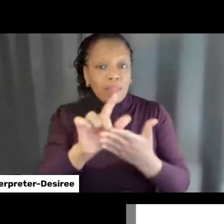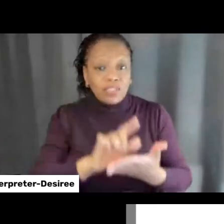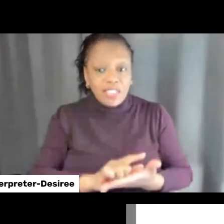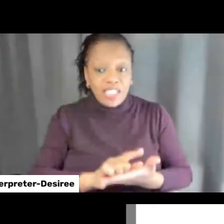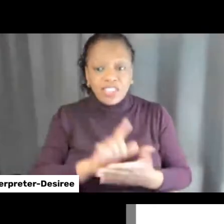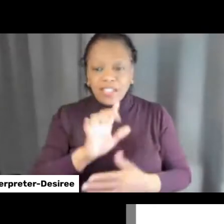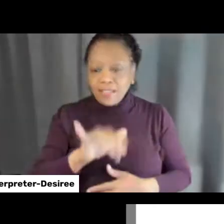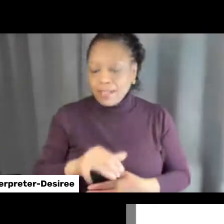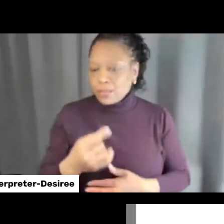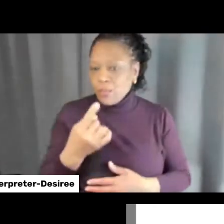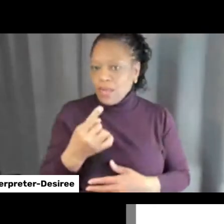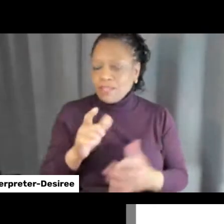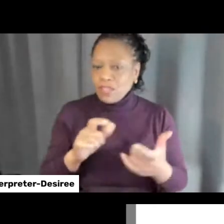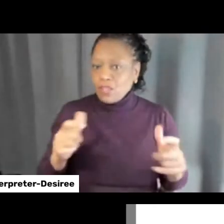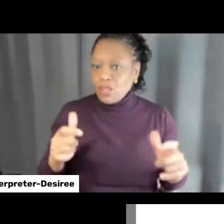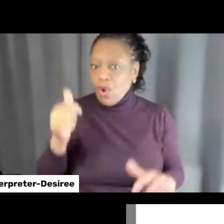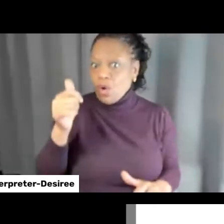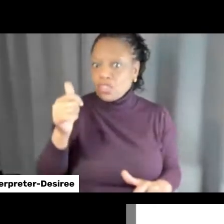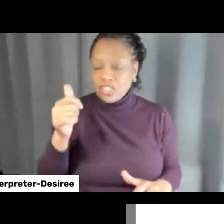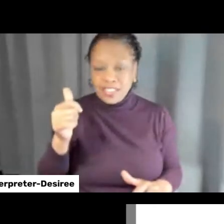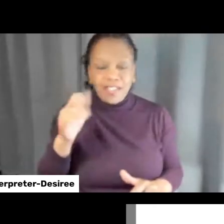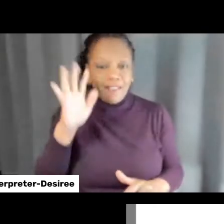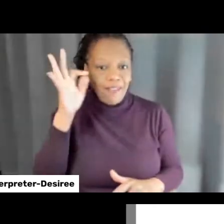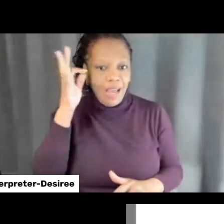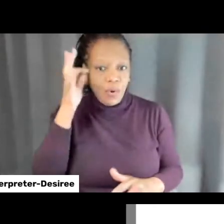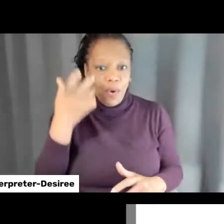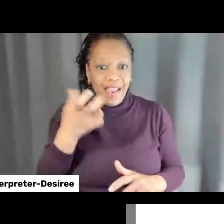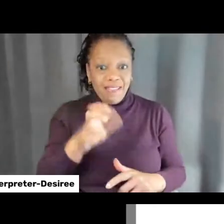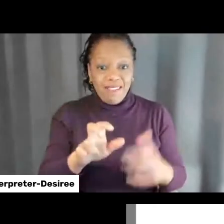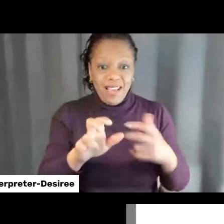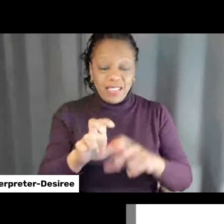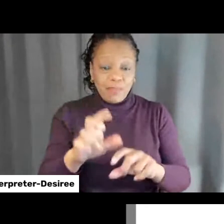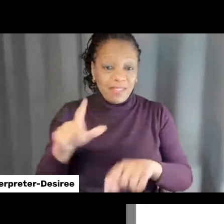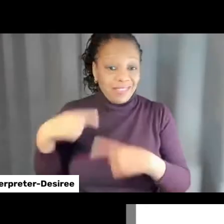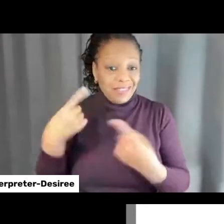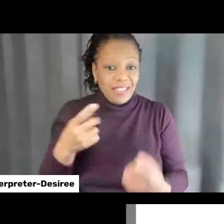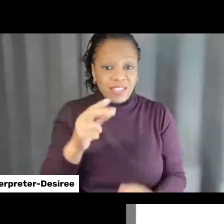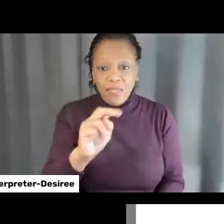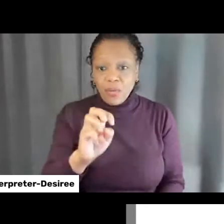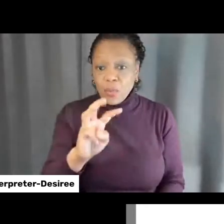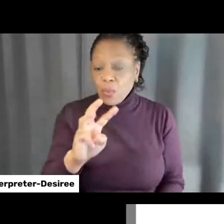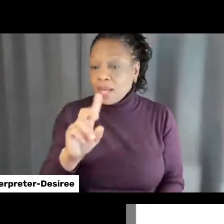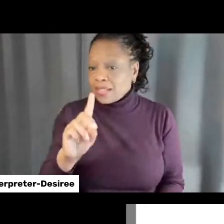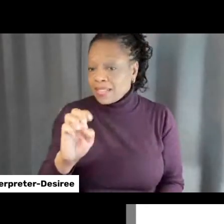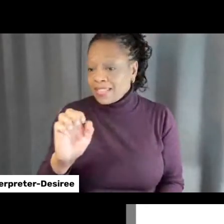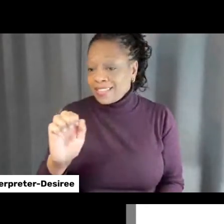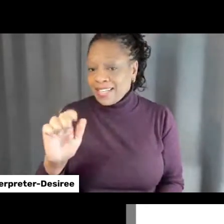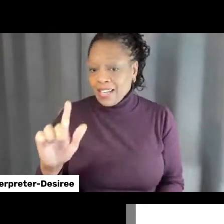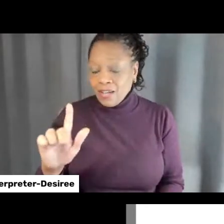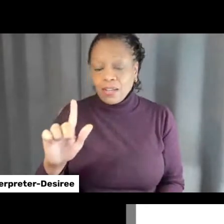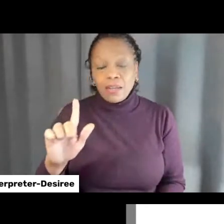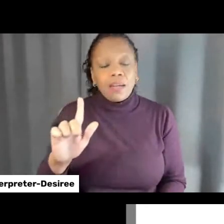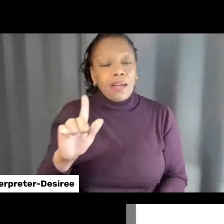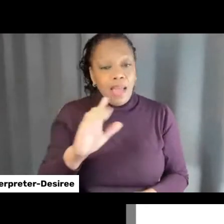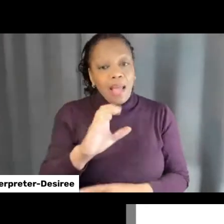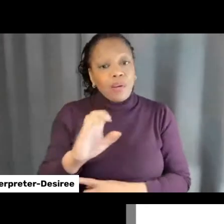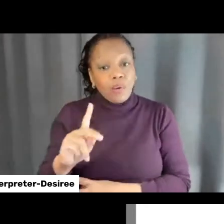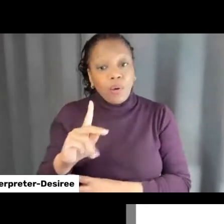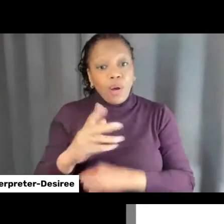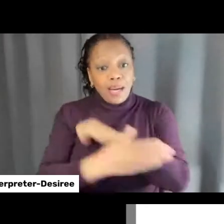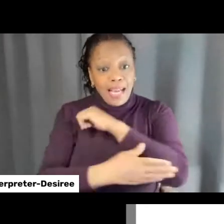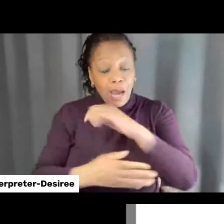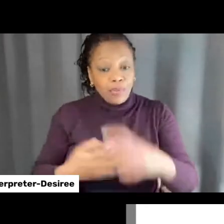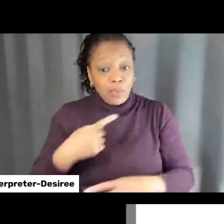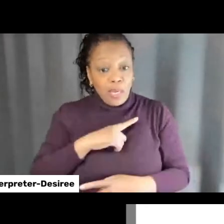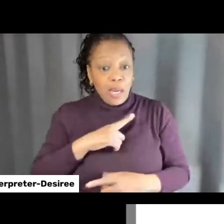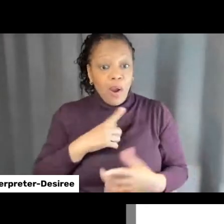public investments in programs like this since the New Deal. And Cook County is in a position to be able to spend a significant portion